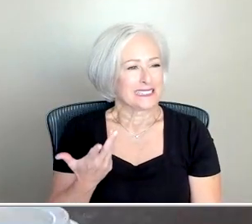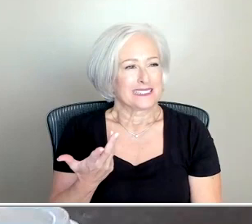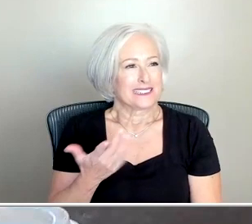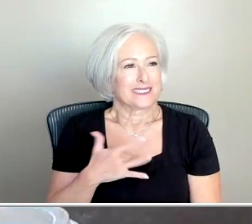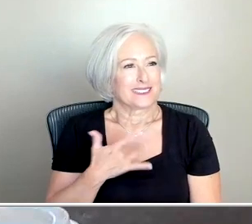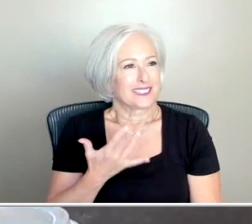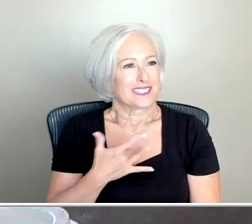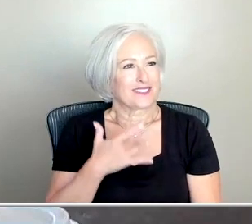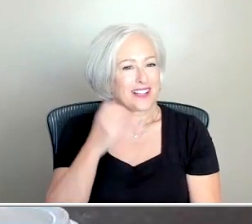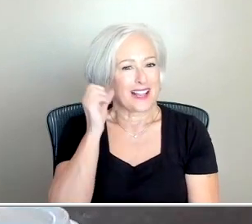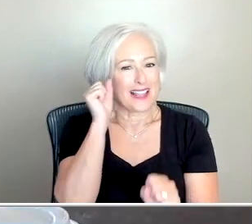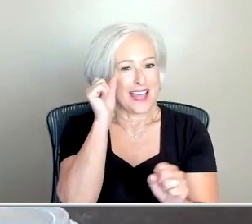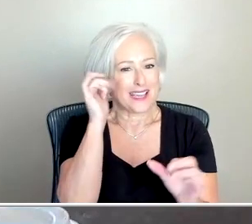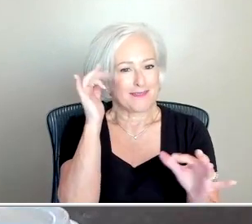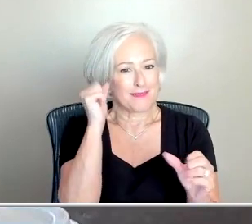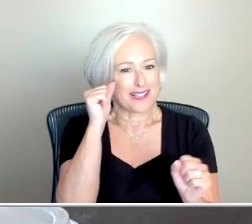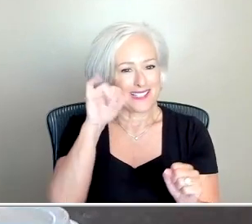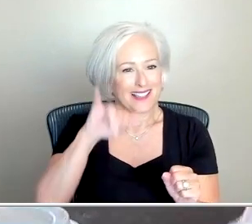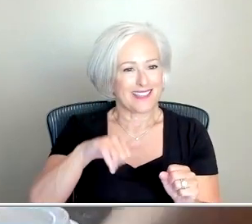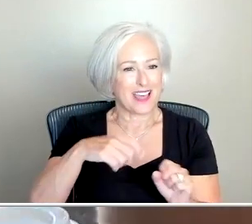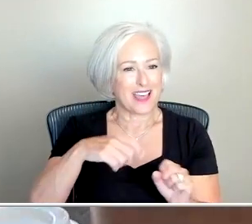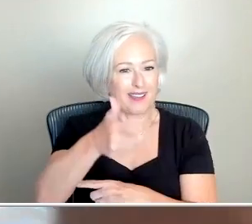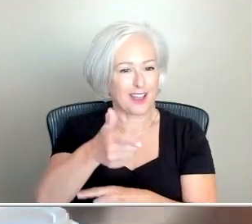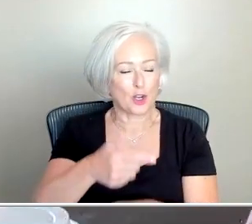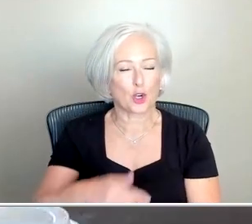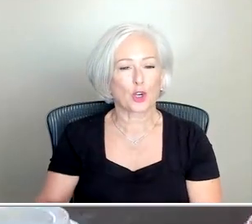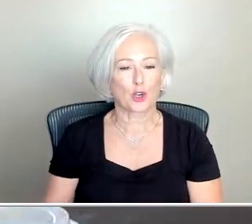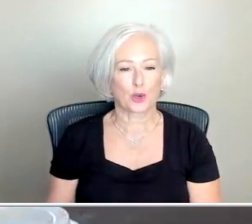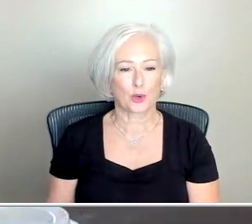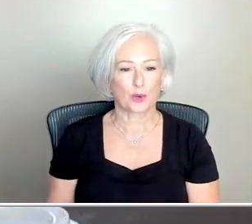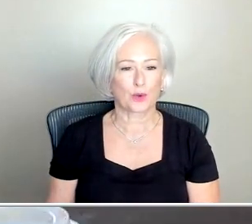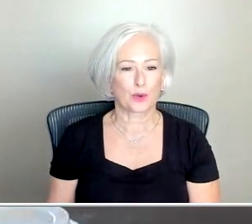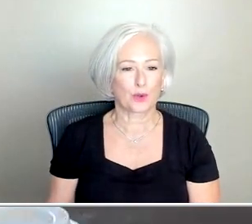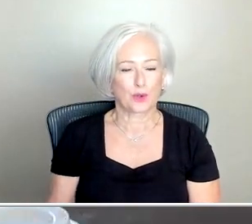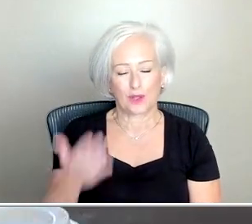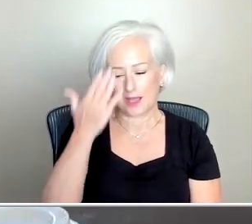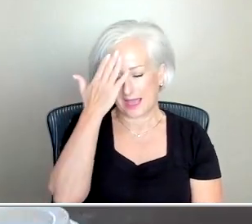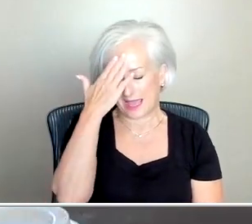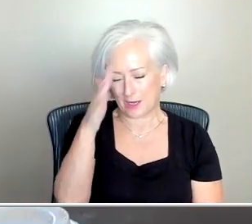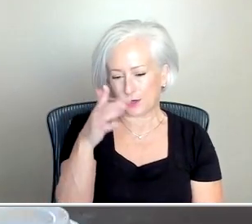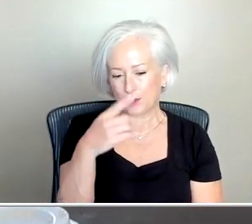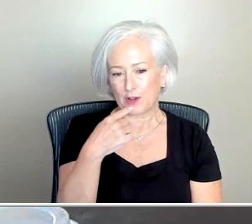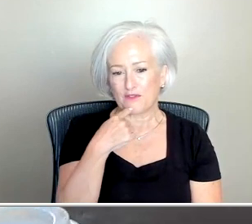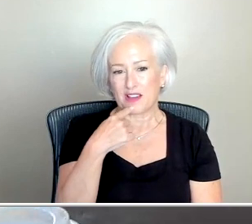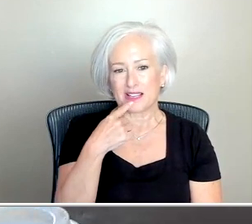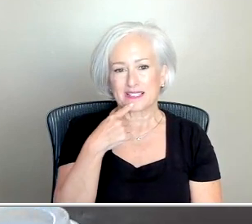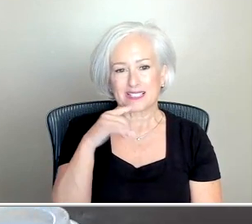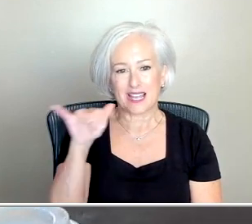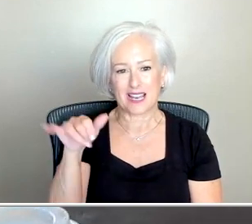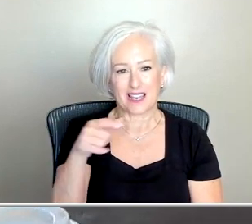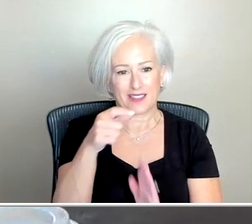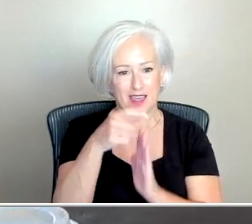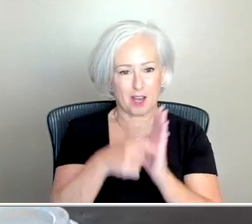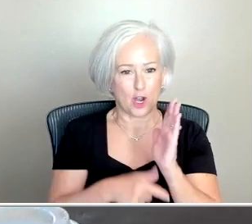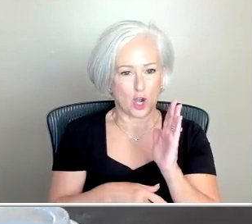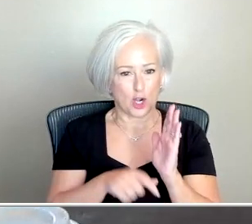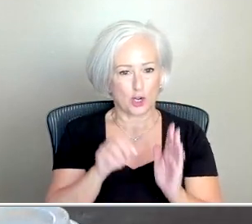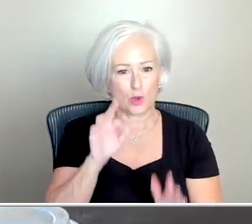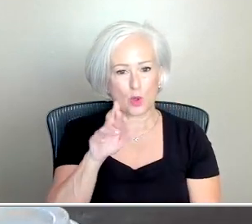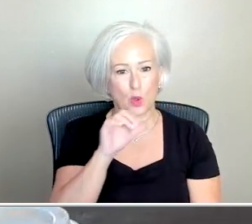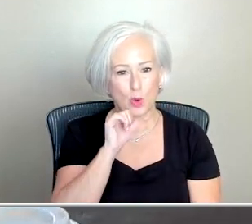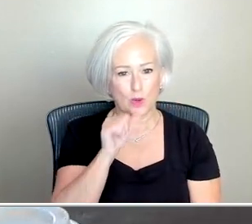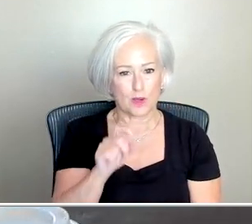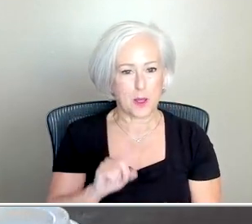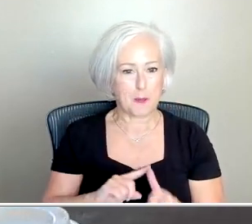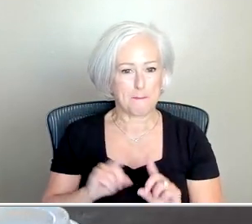later. Another thing that happened, and I don't know if I discussed it in that article or not, but to